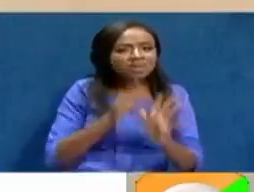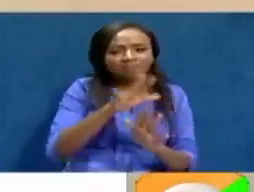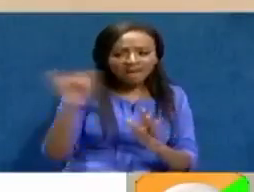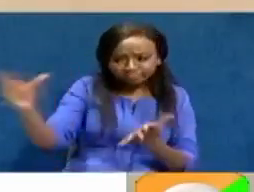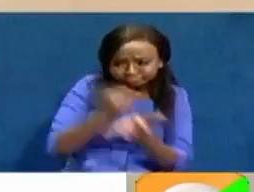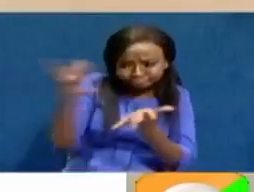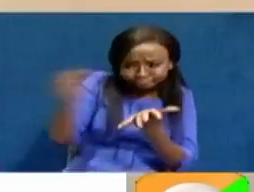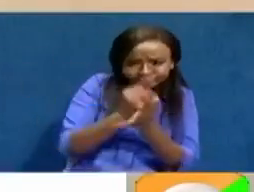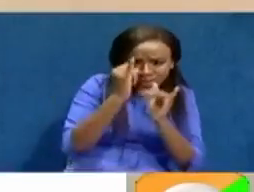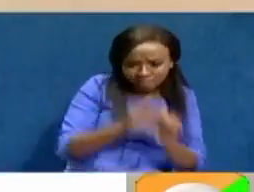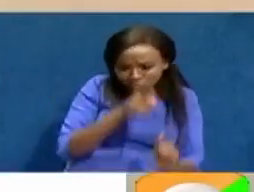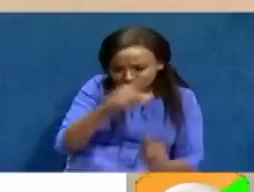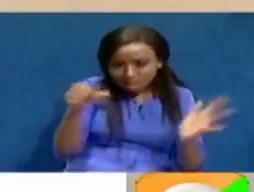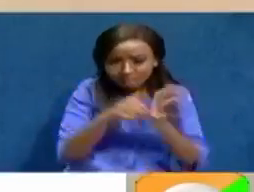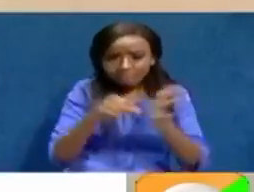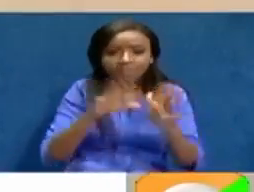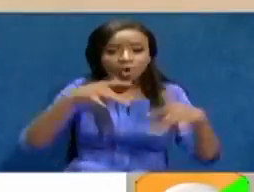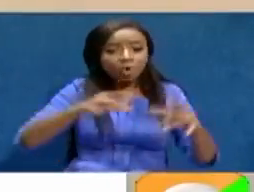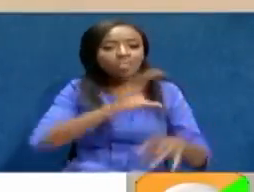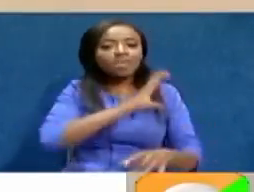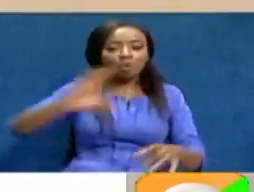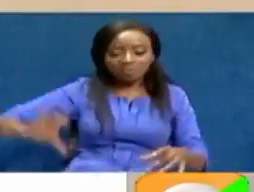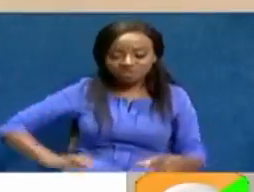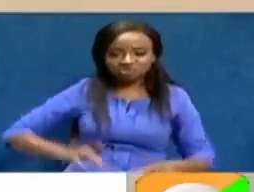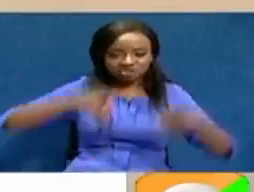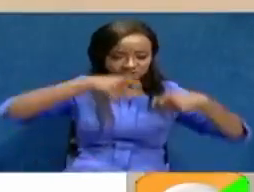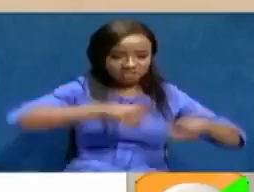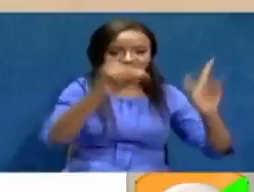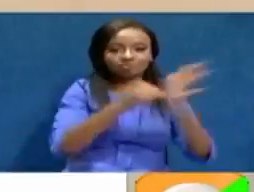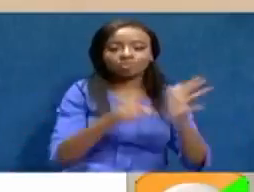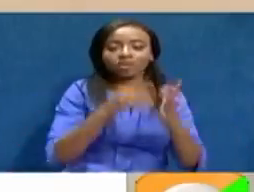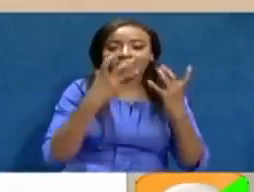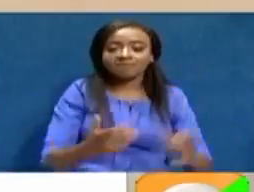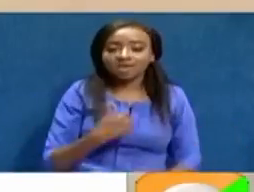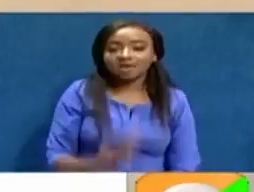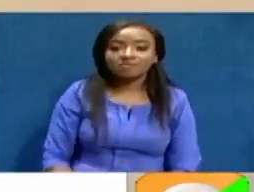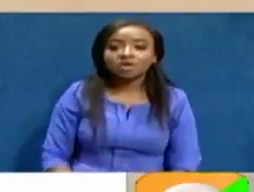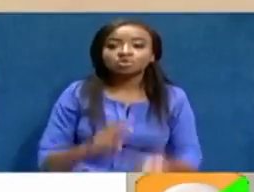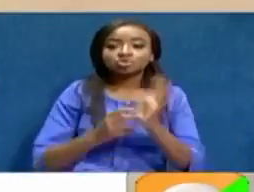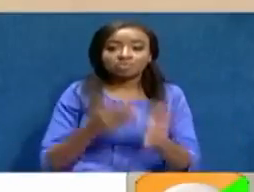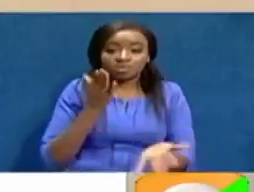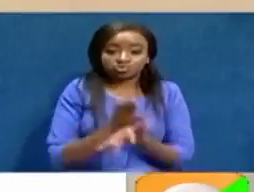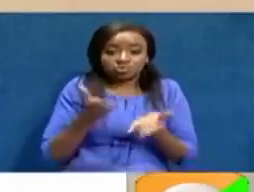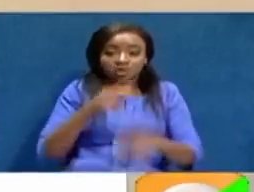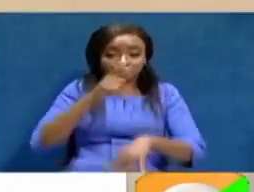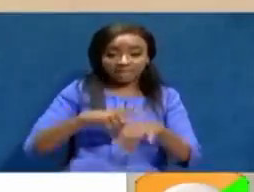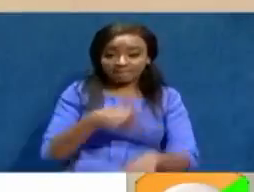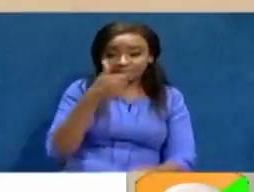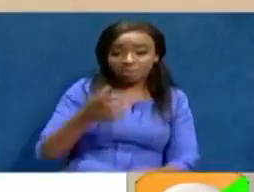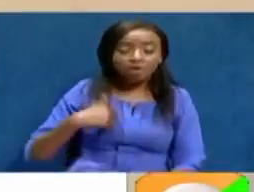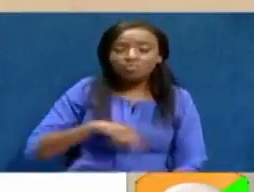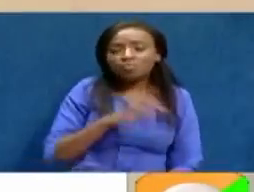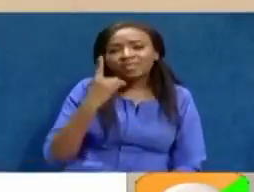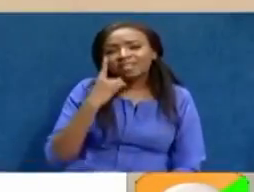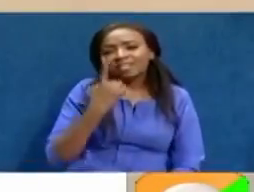keep coming in the real problem, or is it the commission itself? Perhaps this could be a good moment to finally exorcise